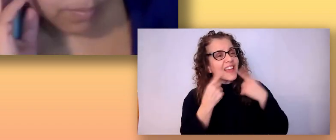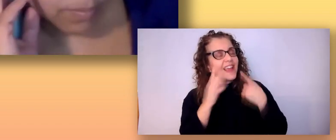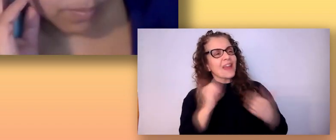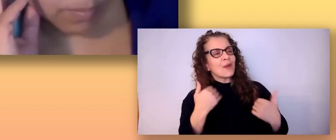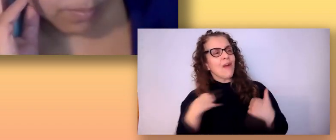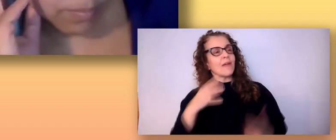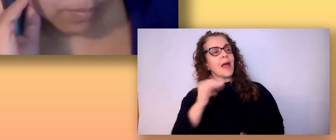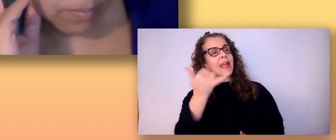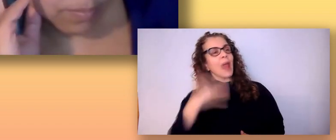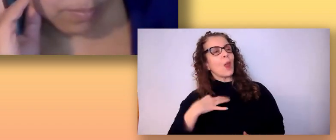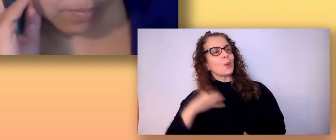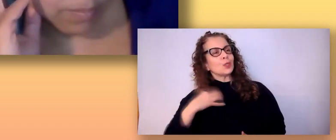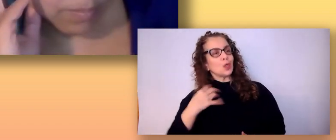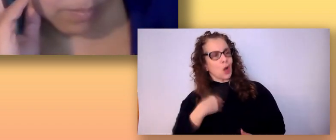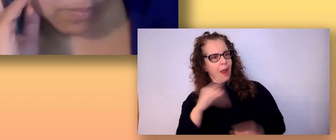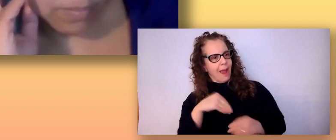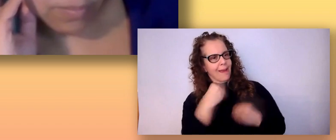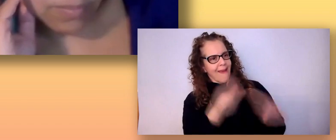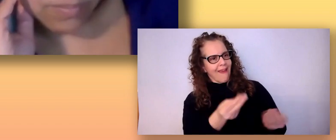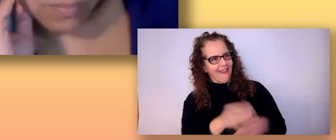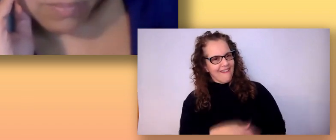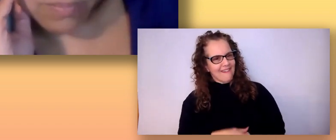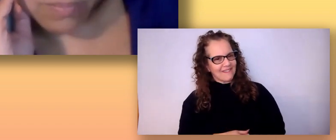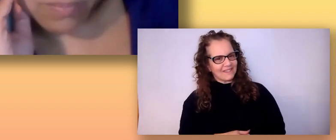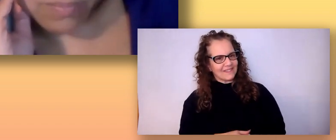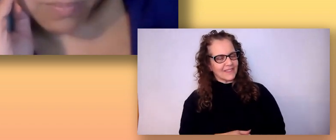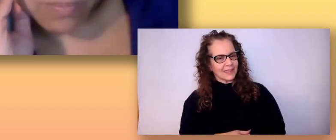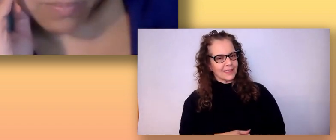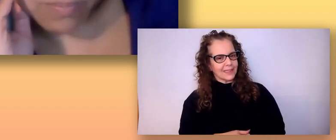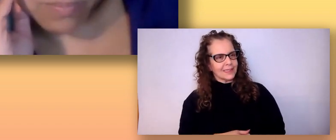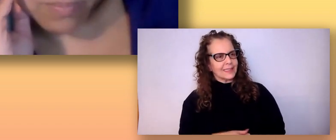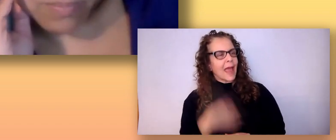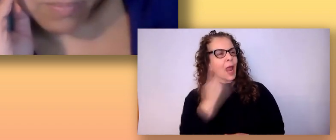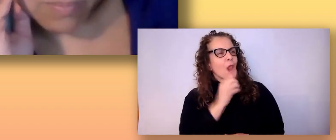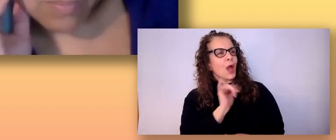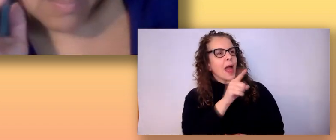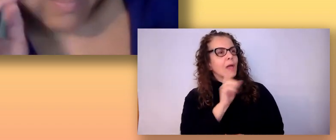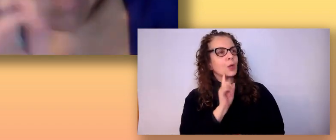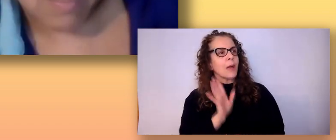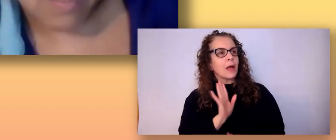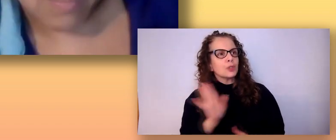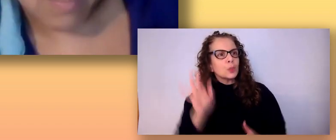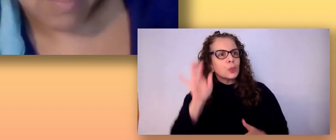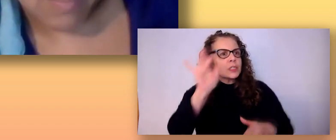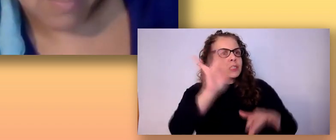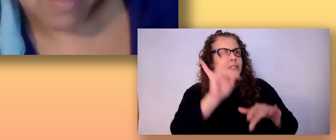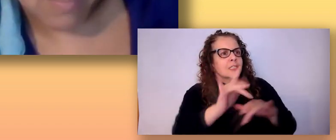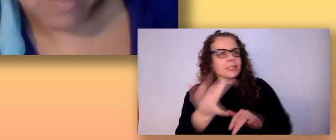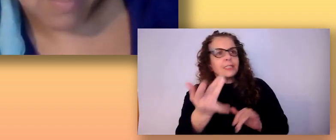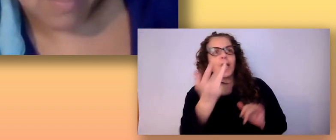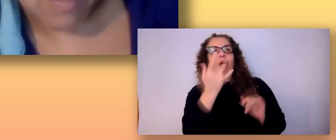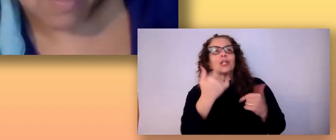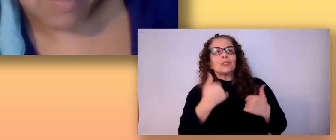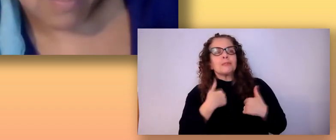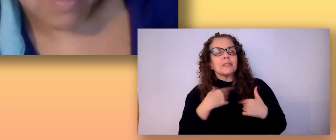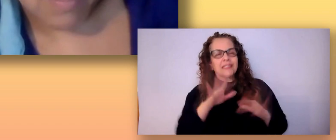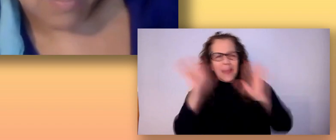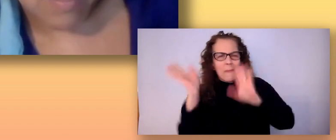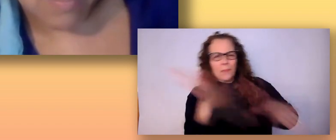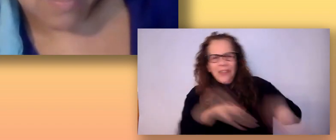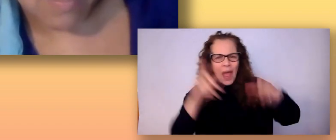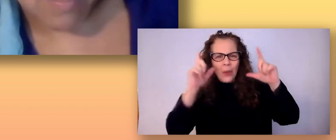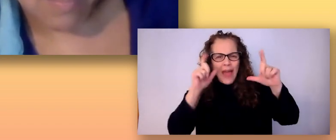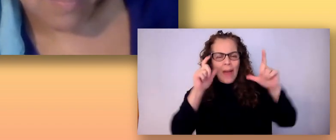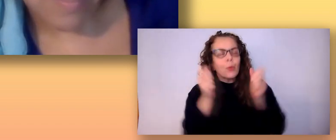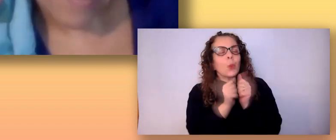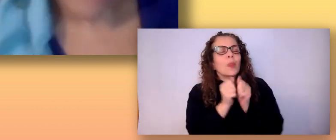yellow top I got you. That blurry arm is about to reach out to me and tell me to put the damn camera down and feel the sun with